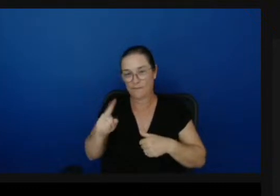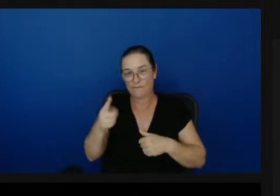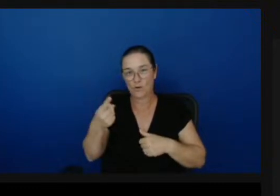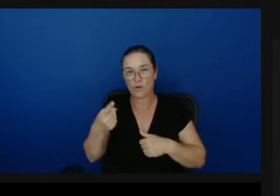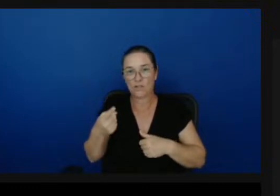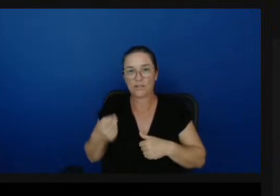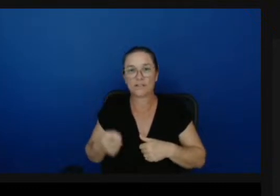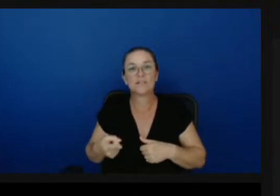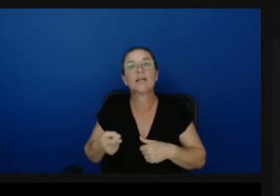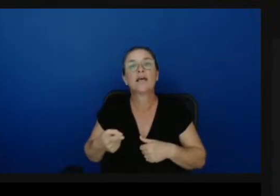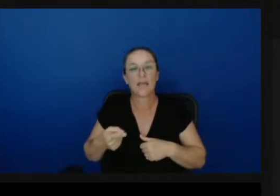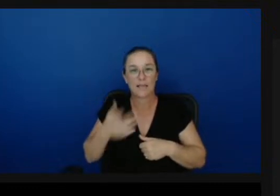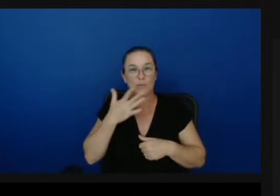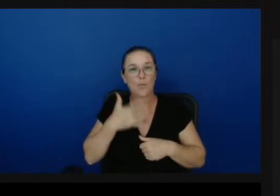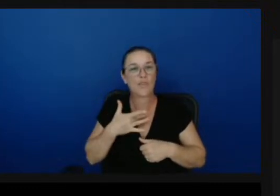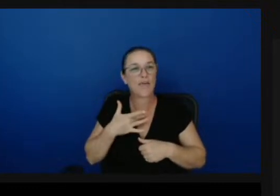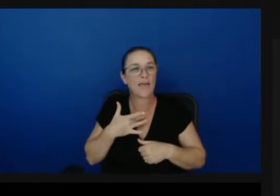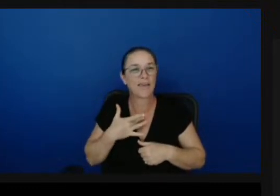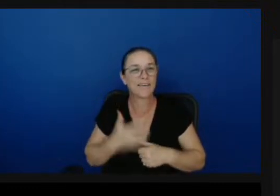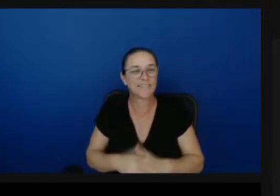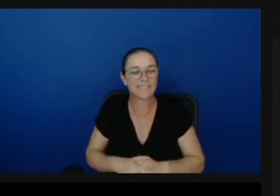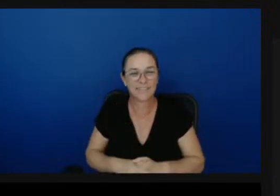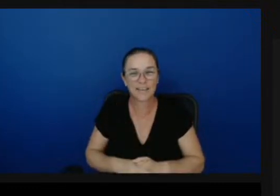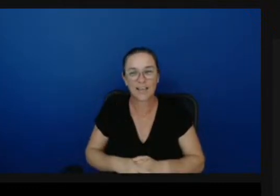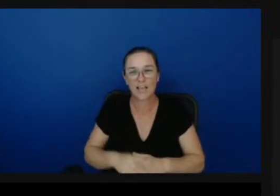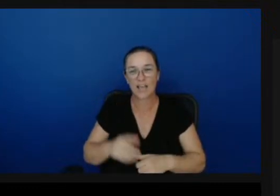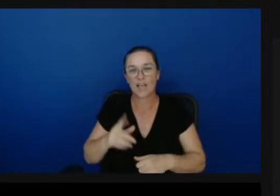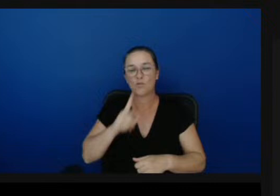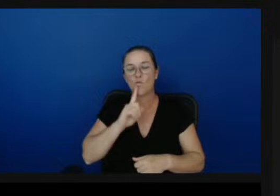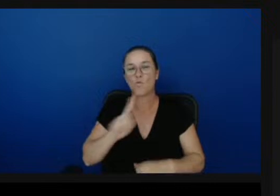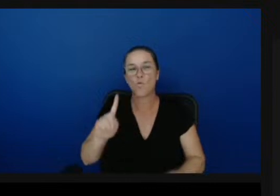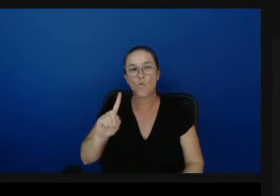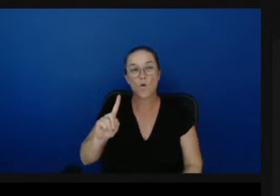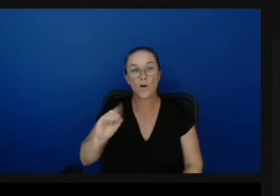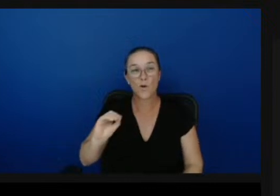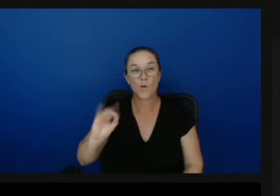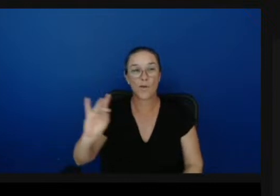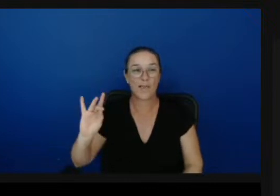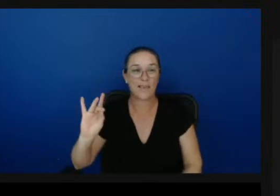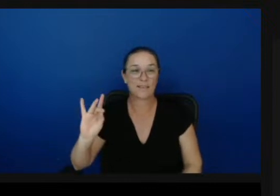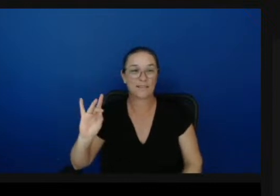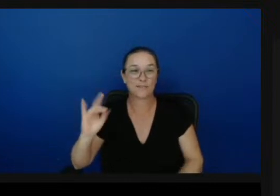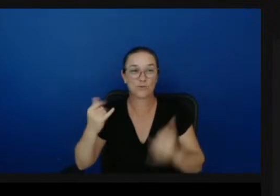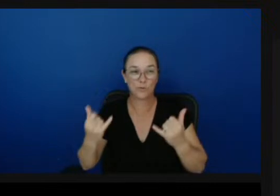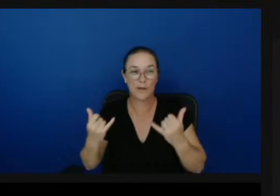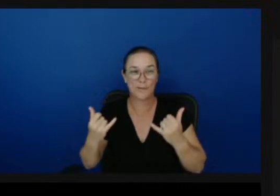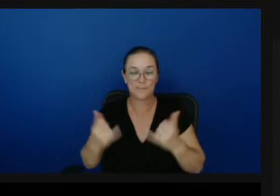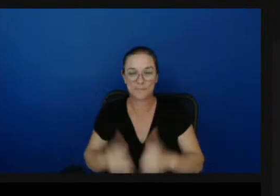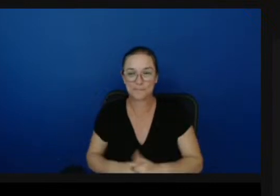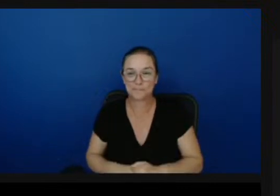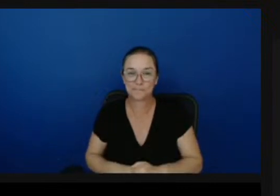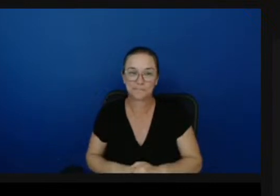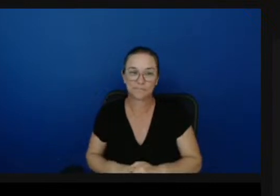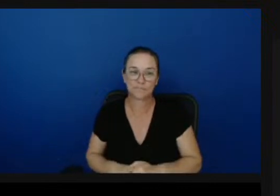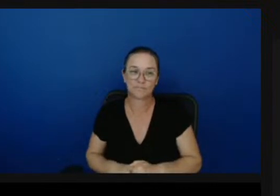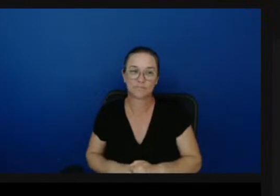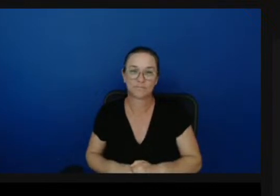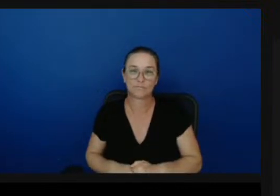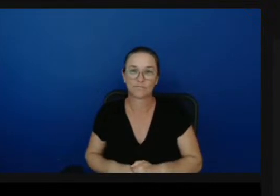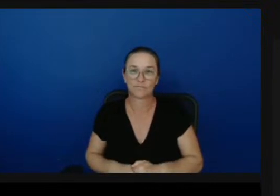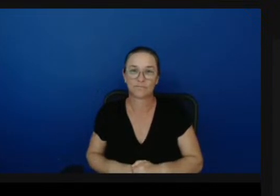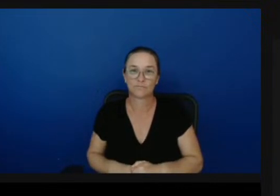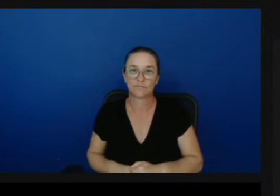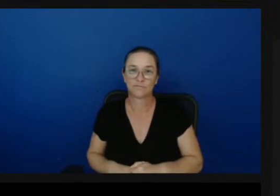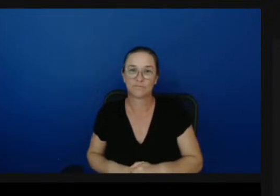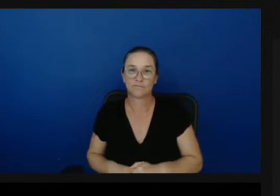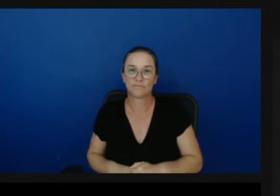Park's birthday. The park is 108 years old. Today, 108 on 801. How